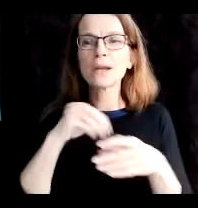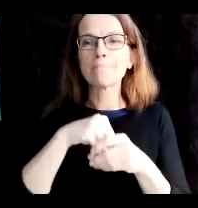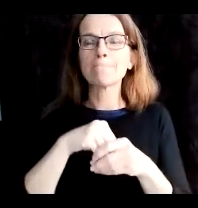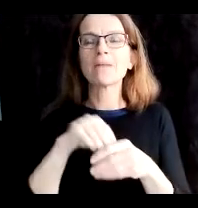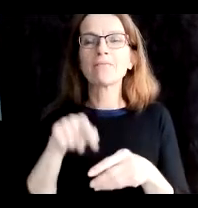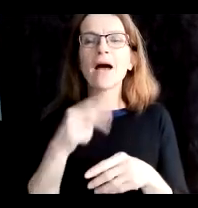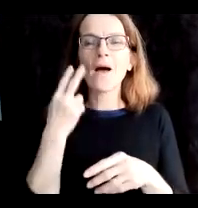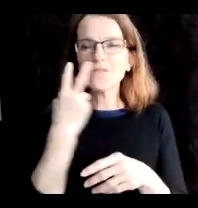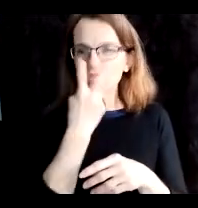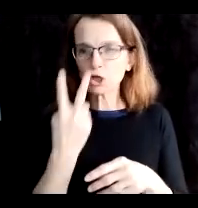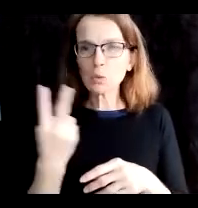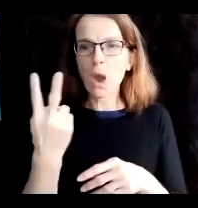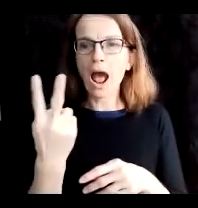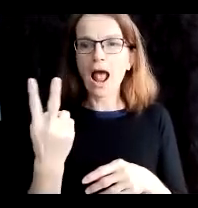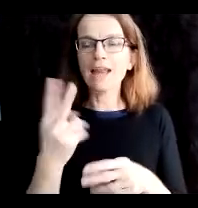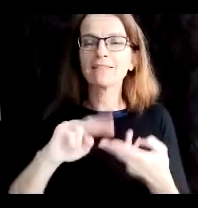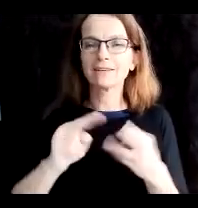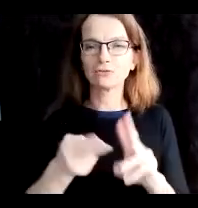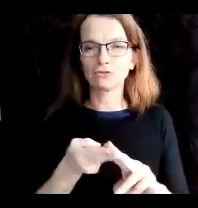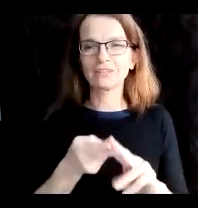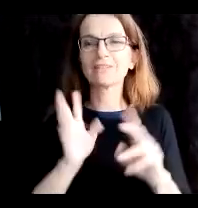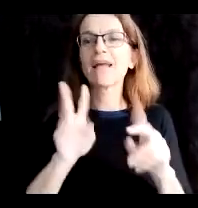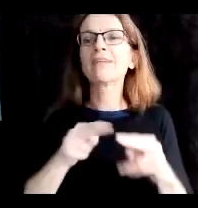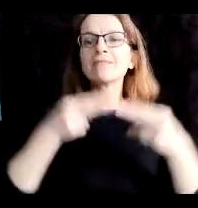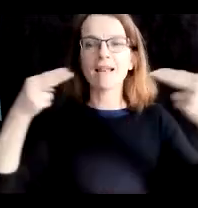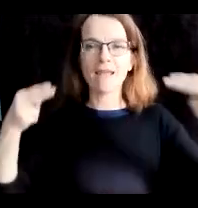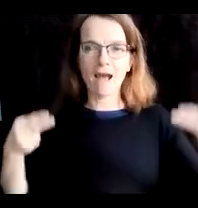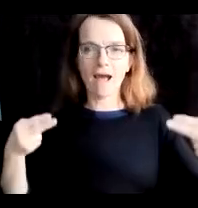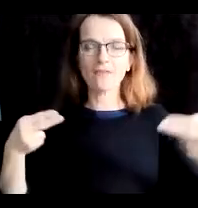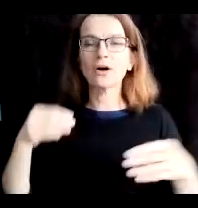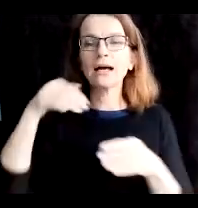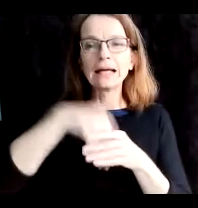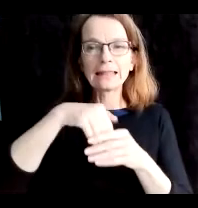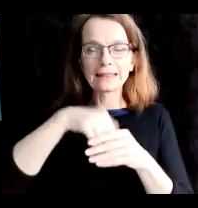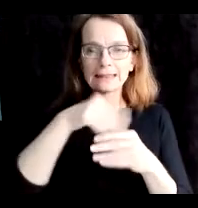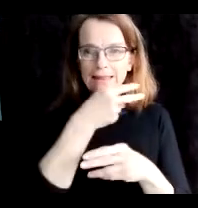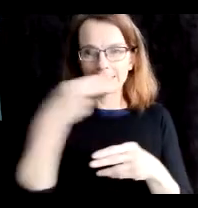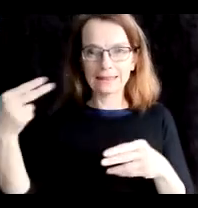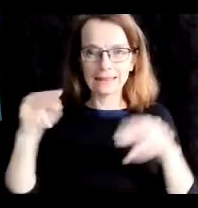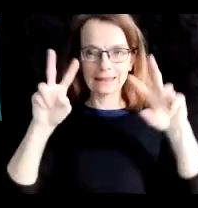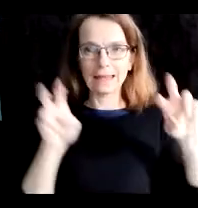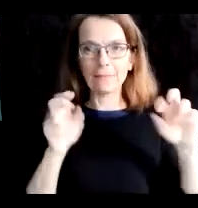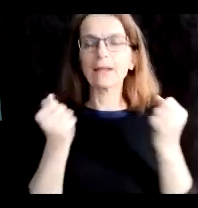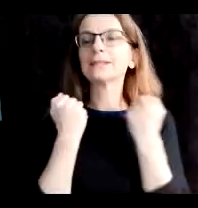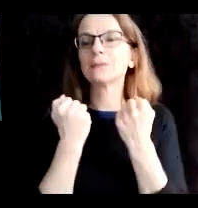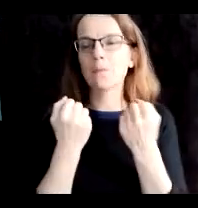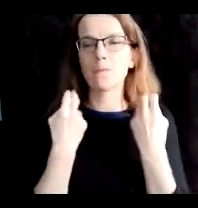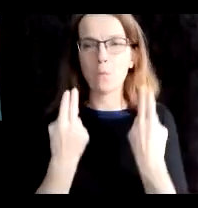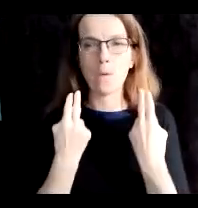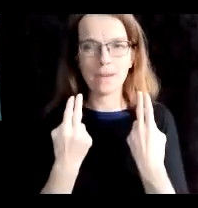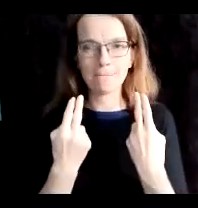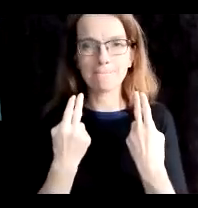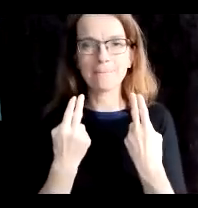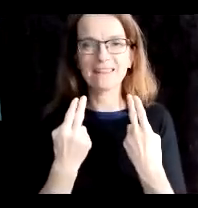So the topic of your forum today is a very important one, and it became very important on the global level in the last few